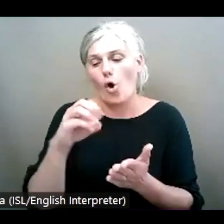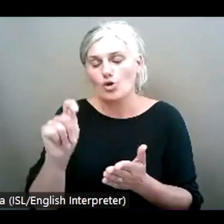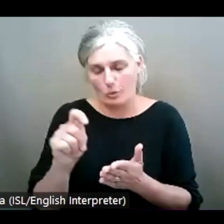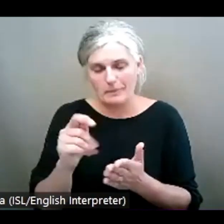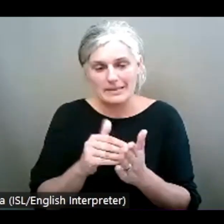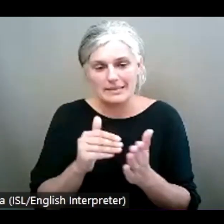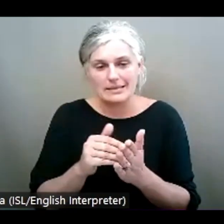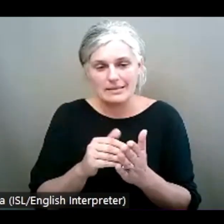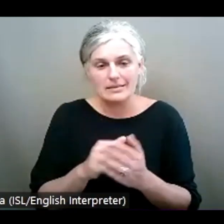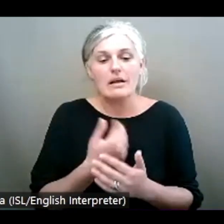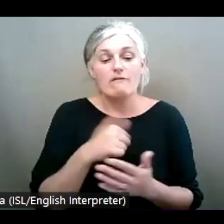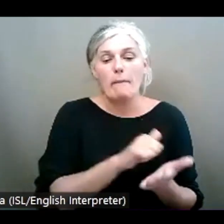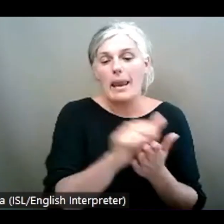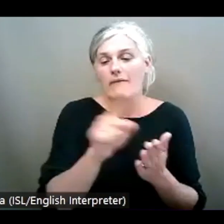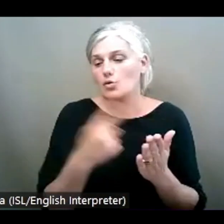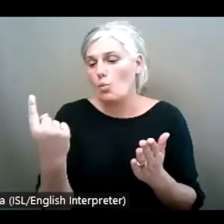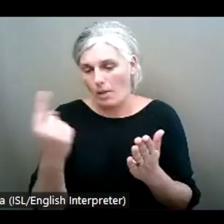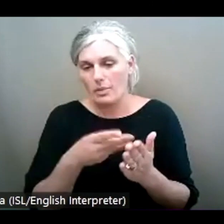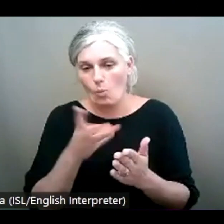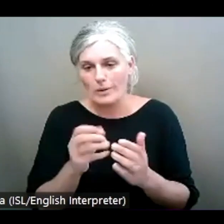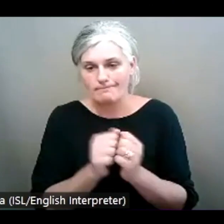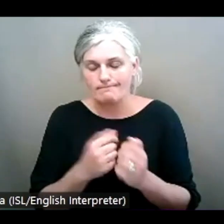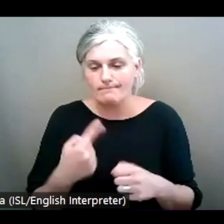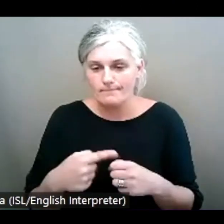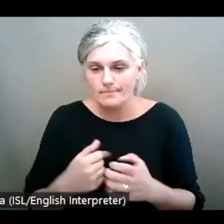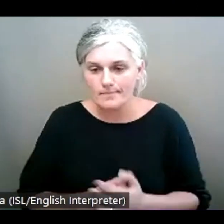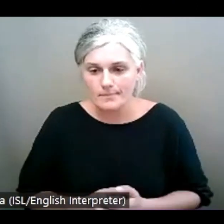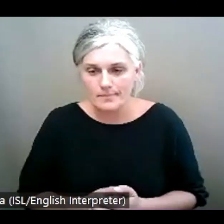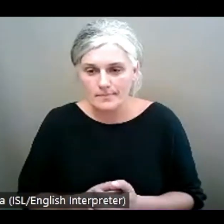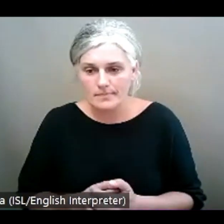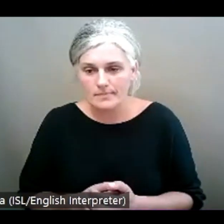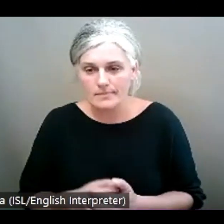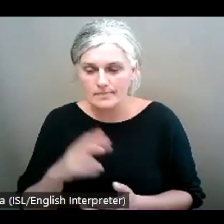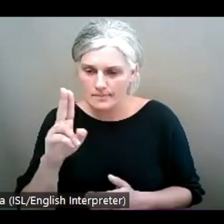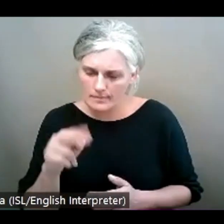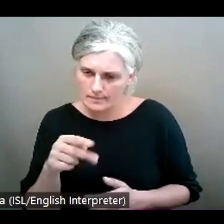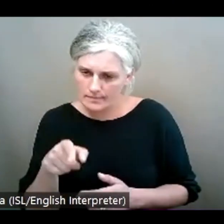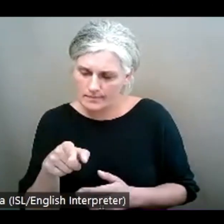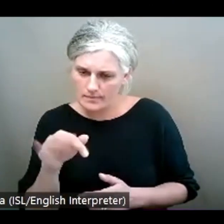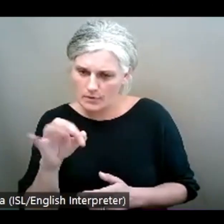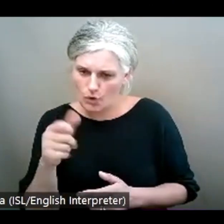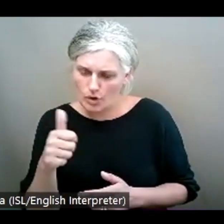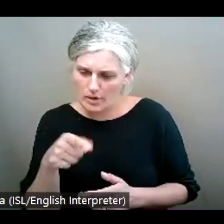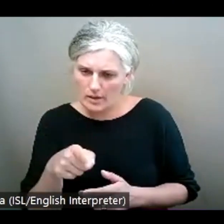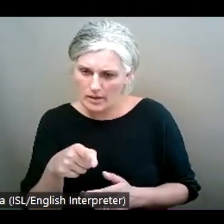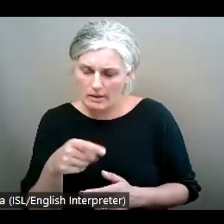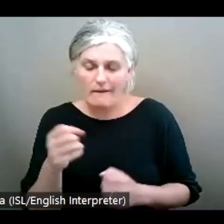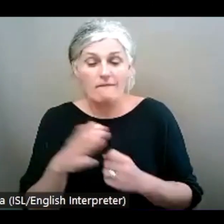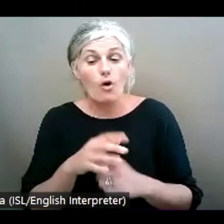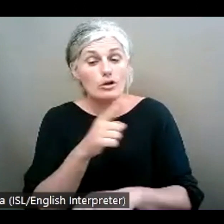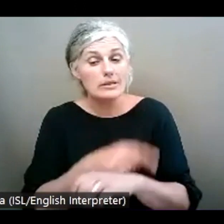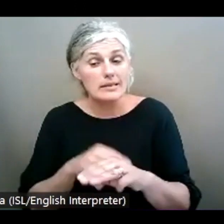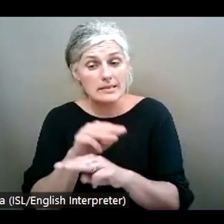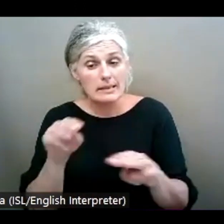From 11 to 1. 11 to 1. So Peter, could I just say, you know, for disabled people, you know,